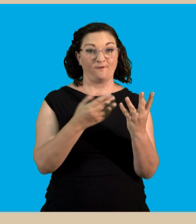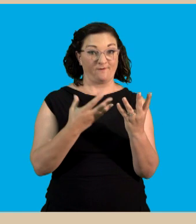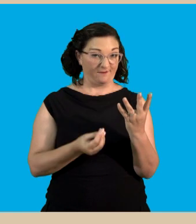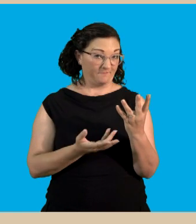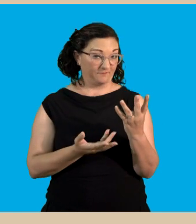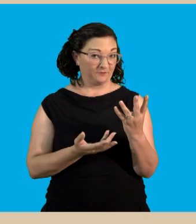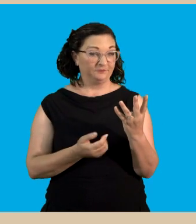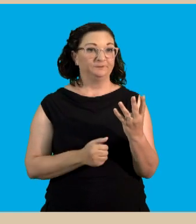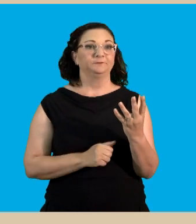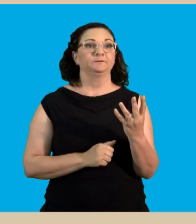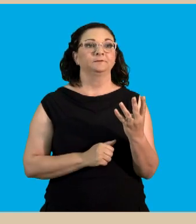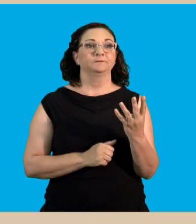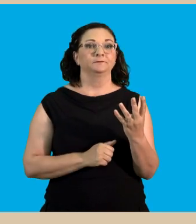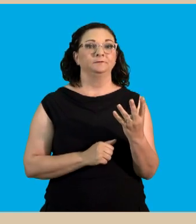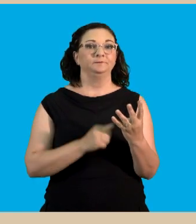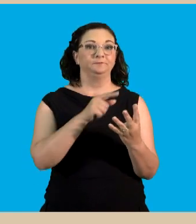planets, which are